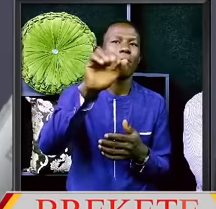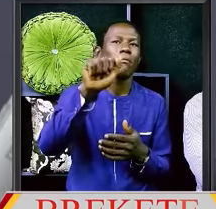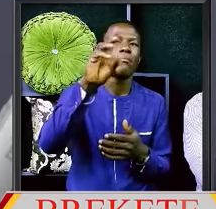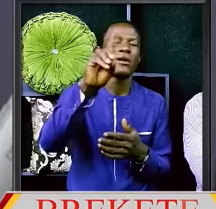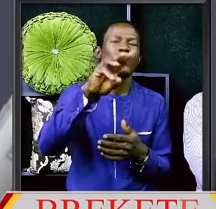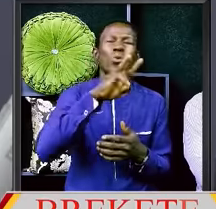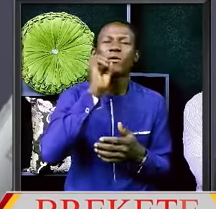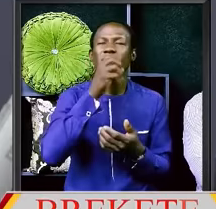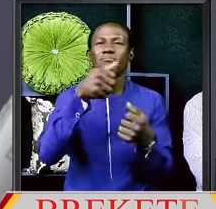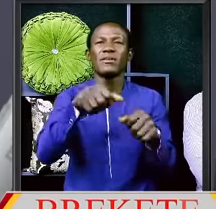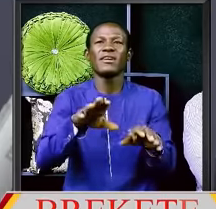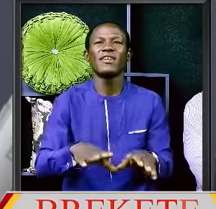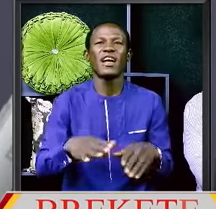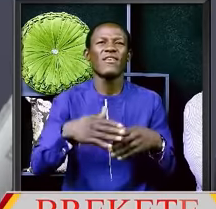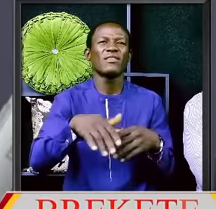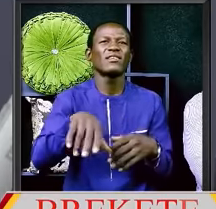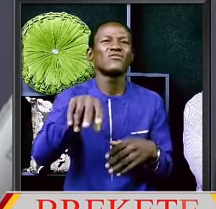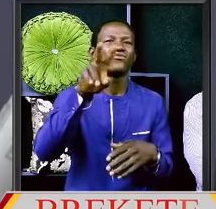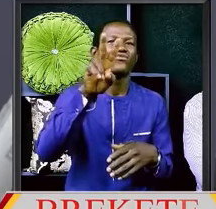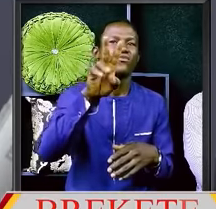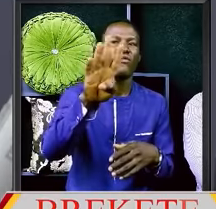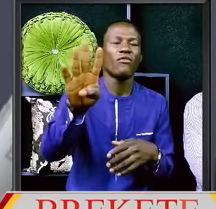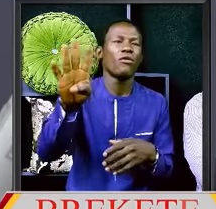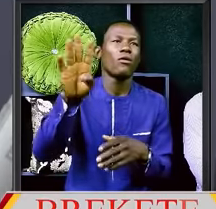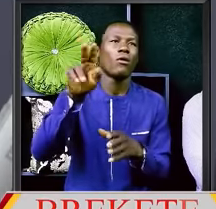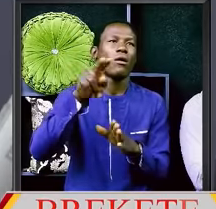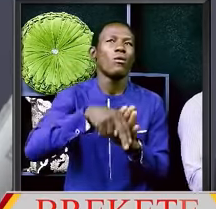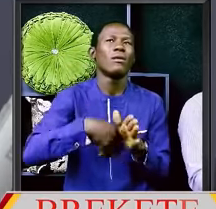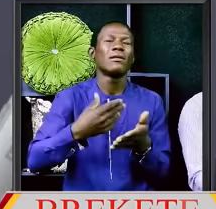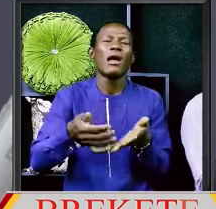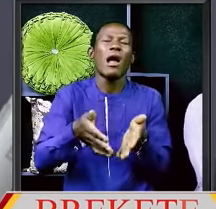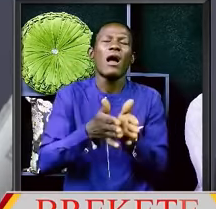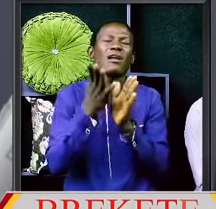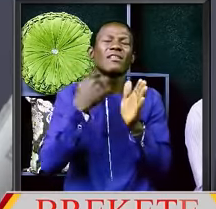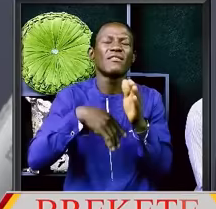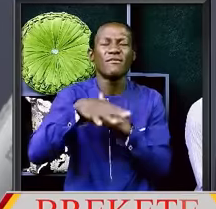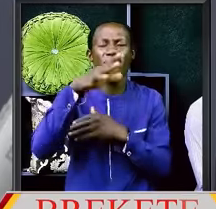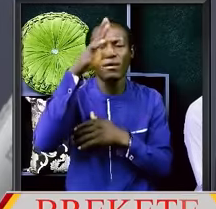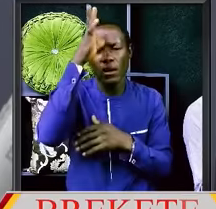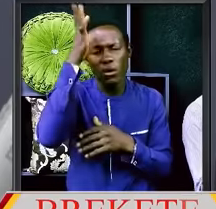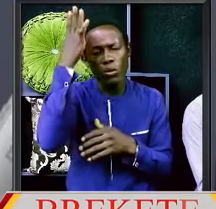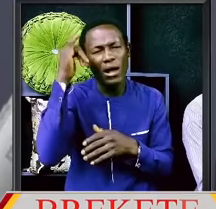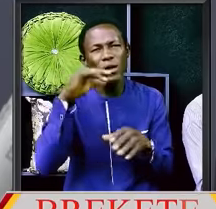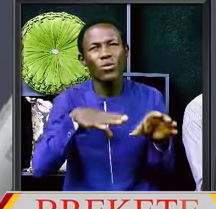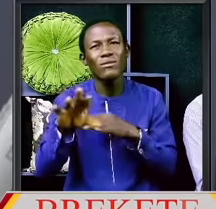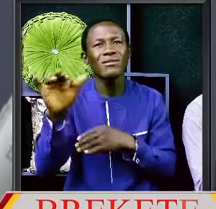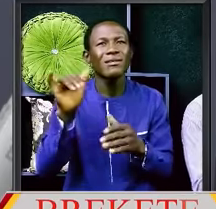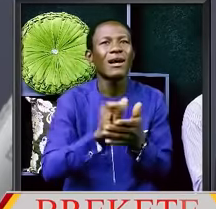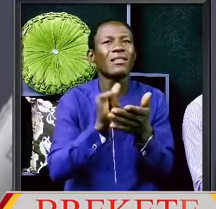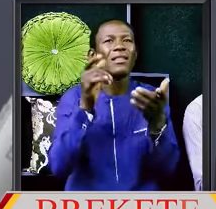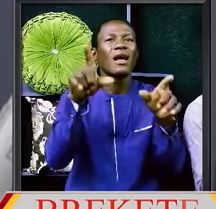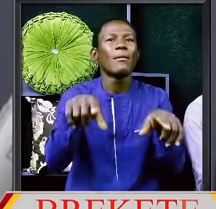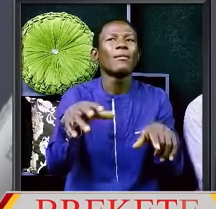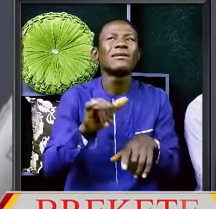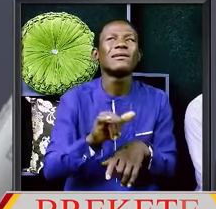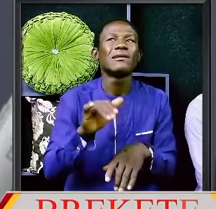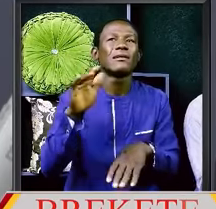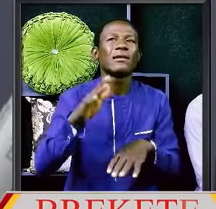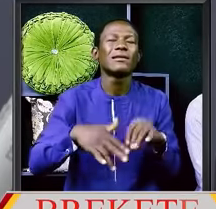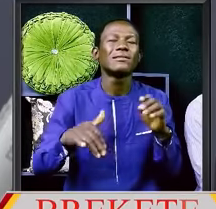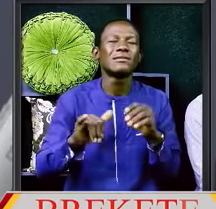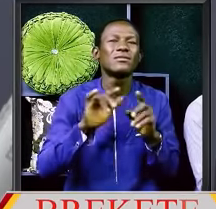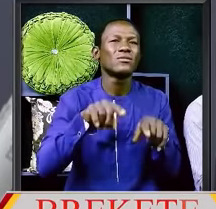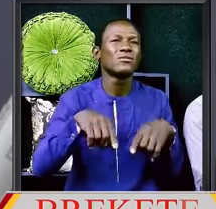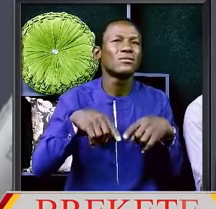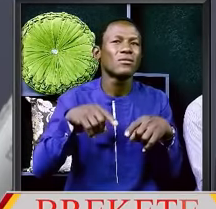all asking the father, why was that happening? Why did that happen? And then again, there is this narrative going all over social